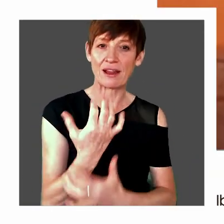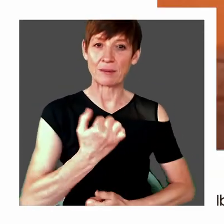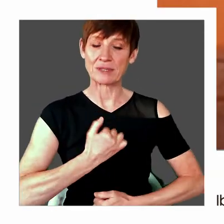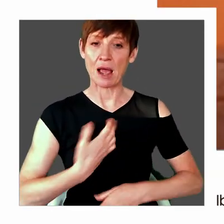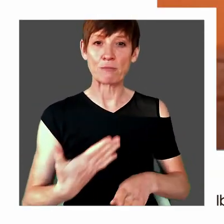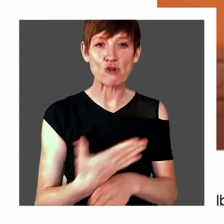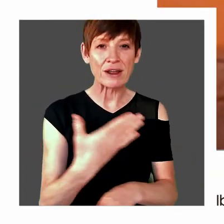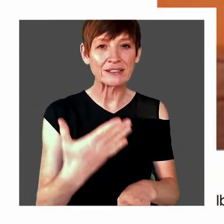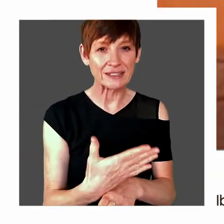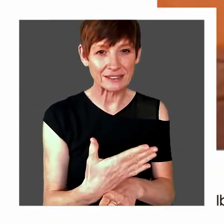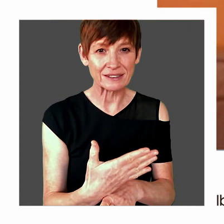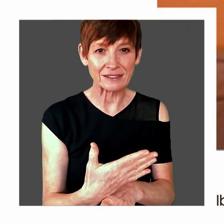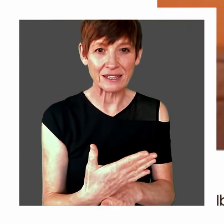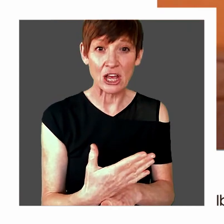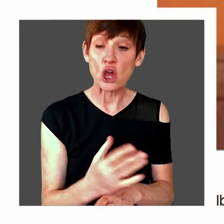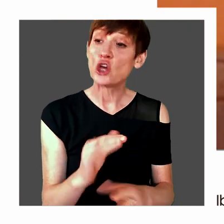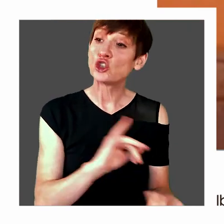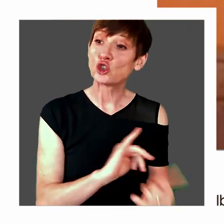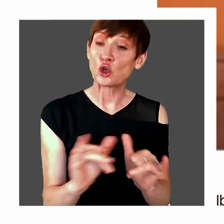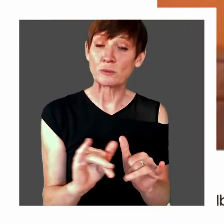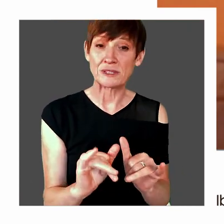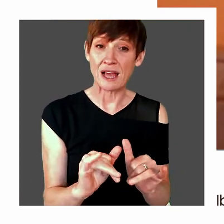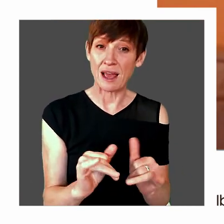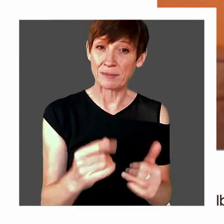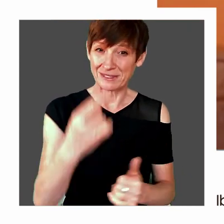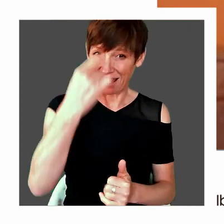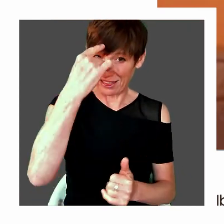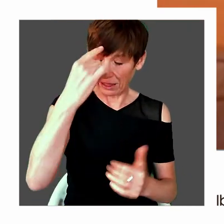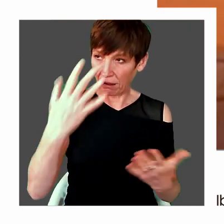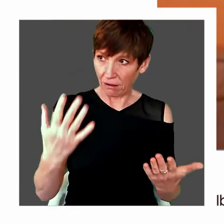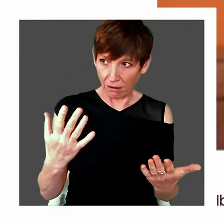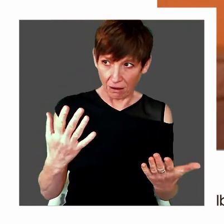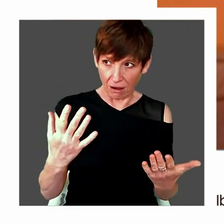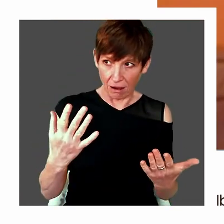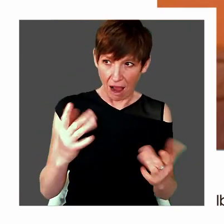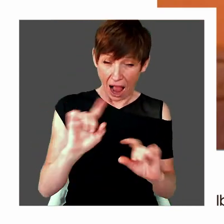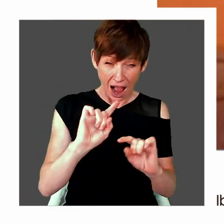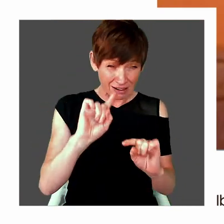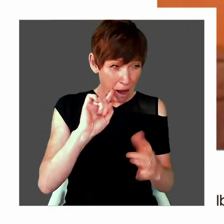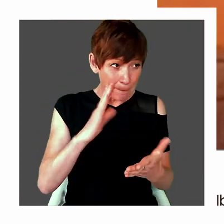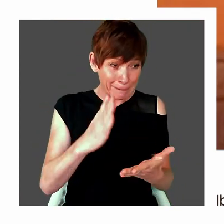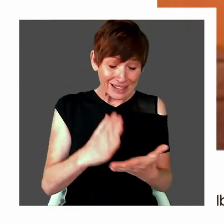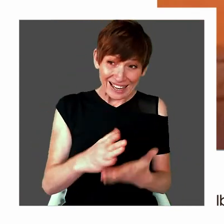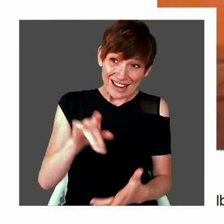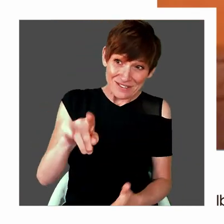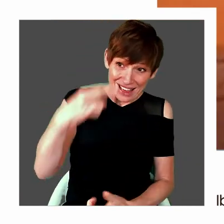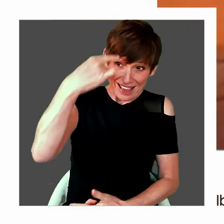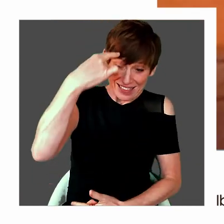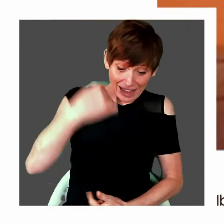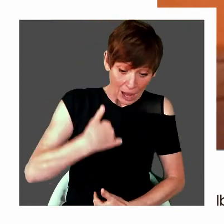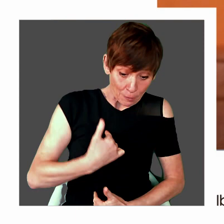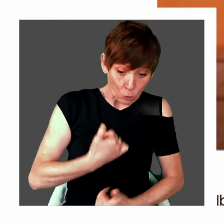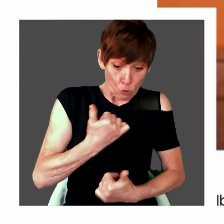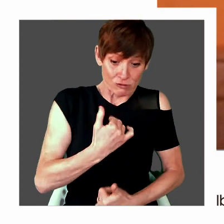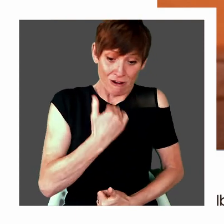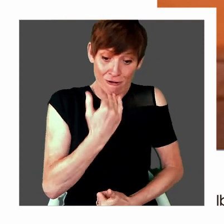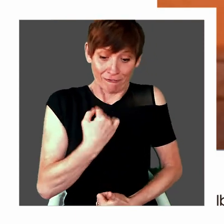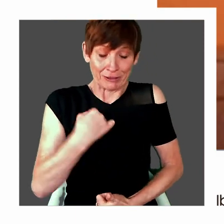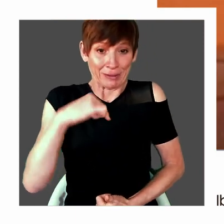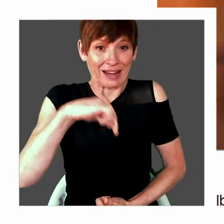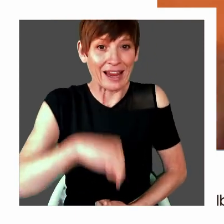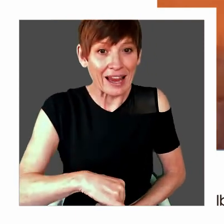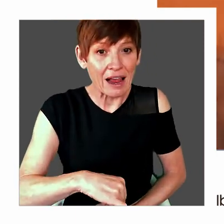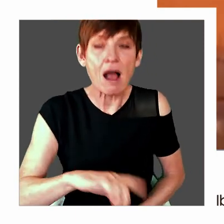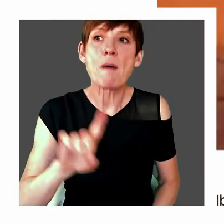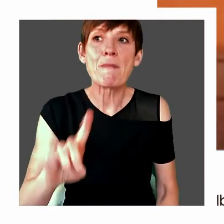you feel imposter, like I can't believe people think I'm good enough to be here. But normally if they've asked you, it's like